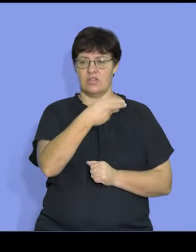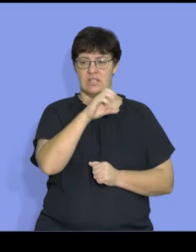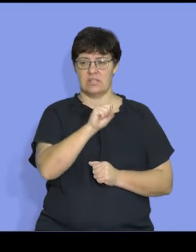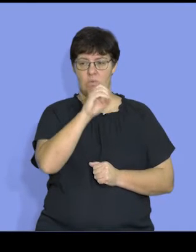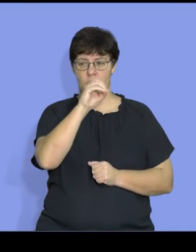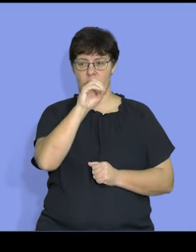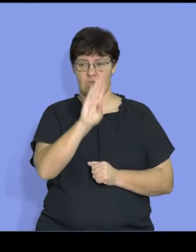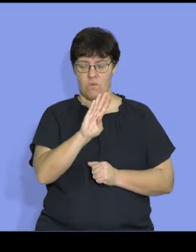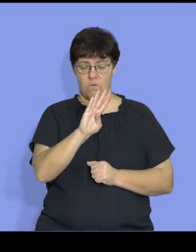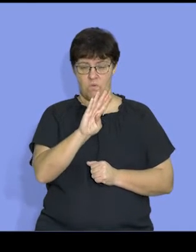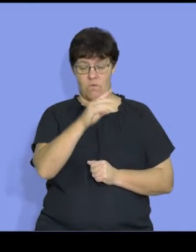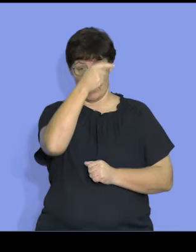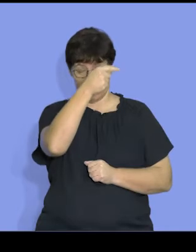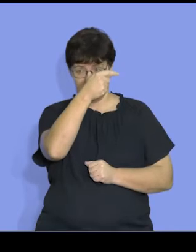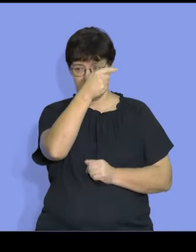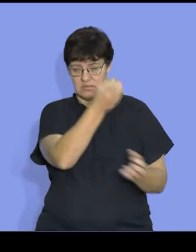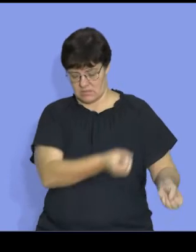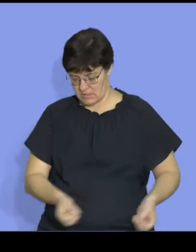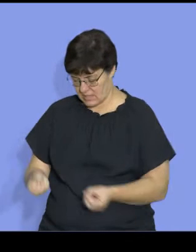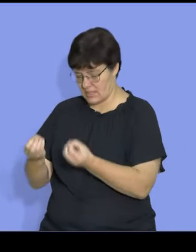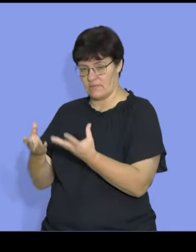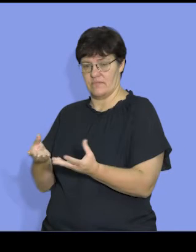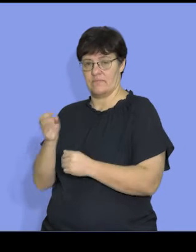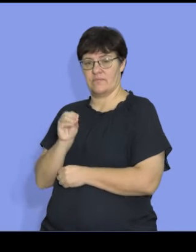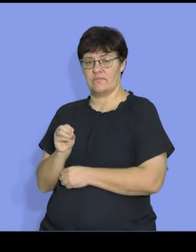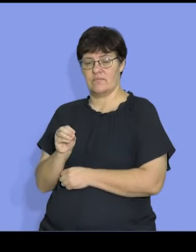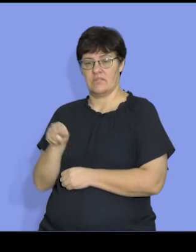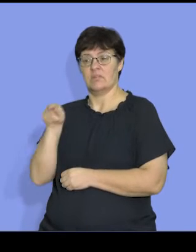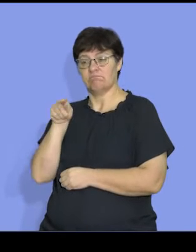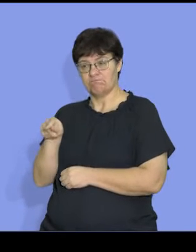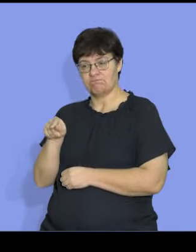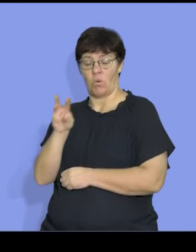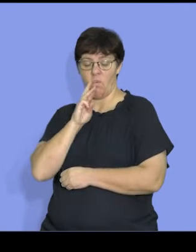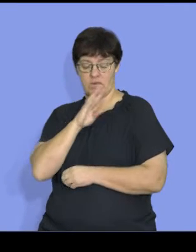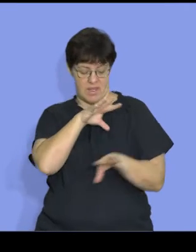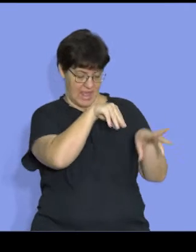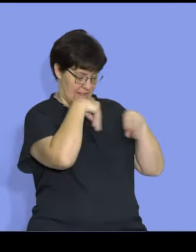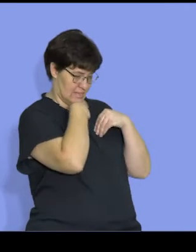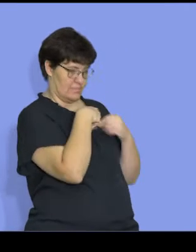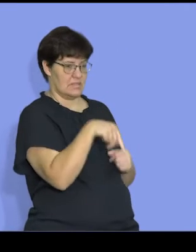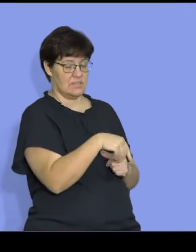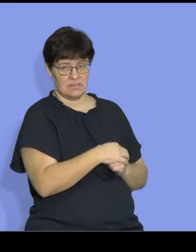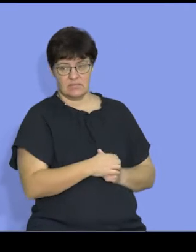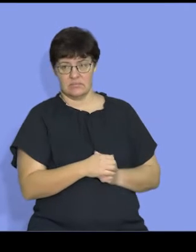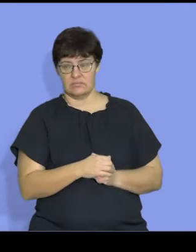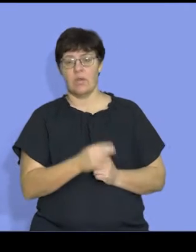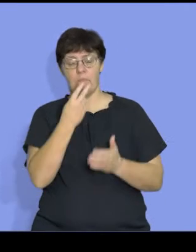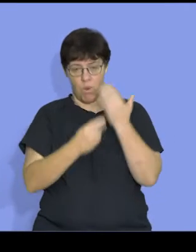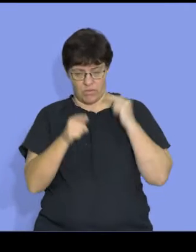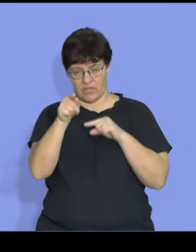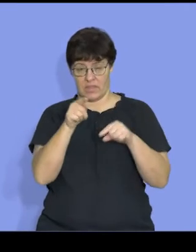sulfate ion, also donates a hydrogen ion. So in both